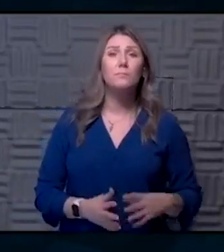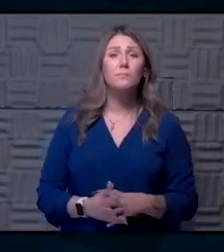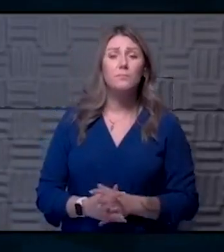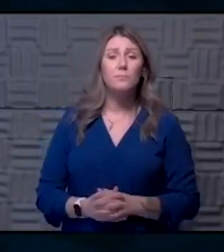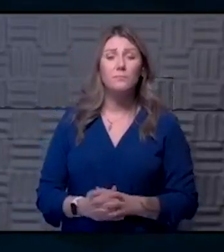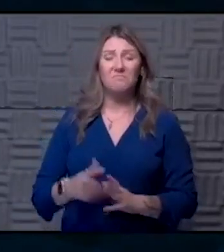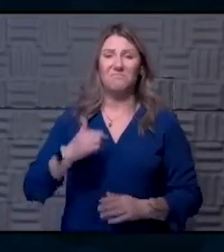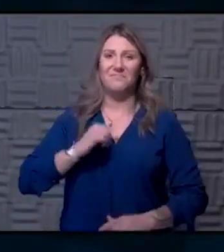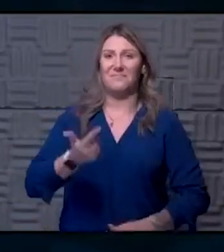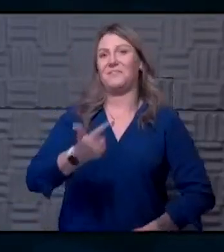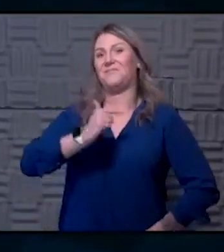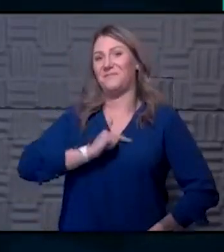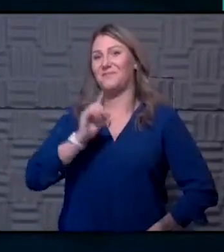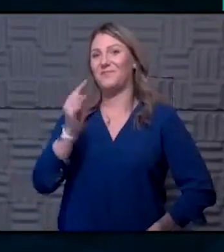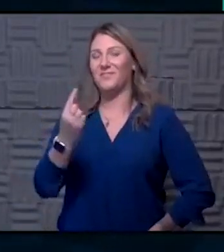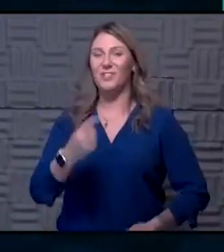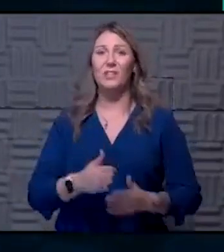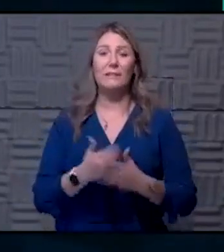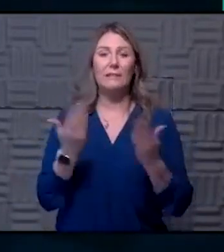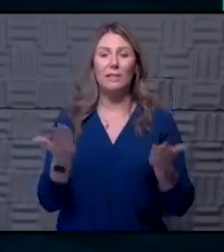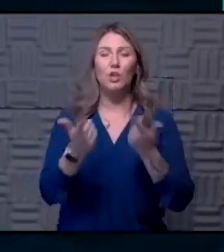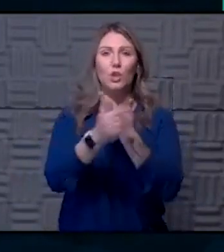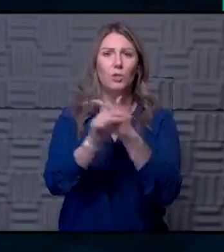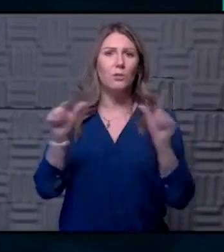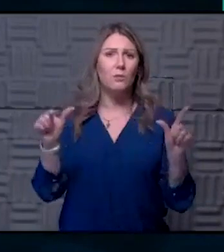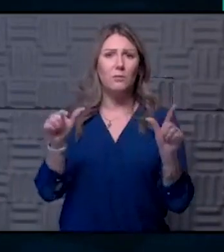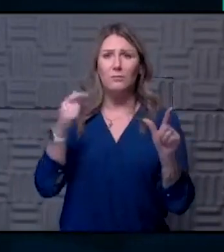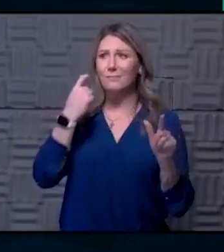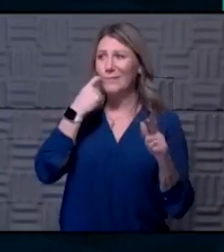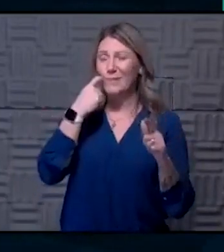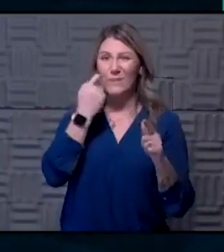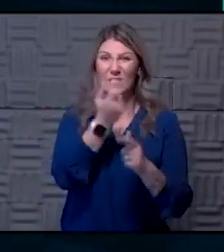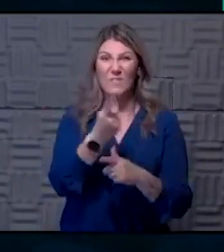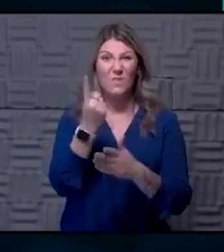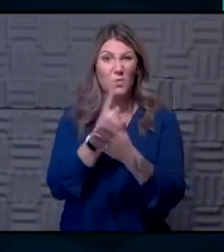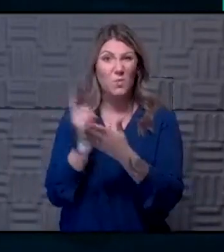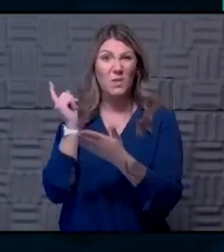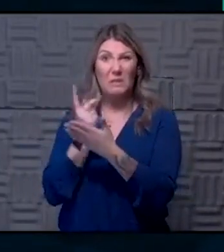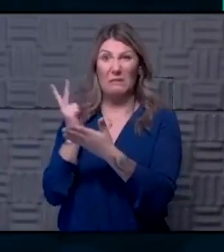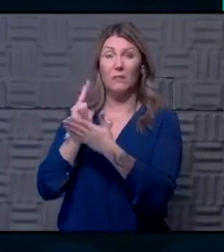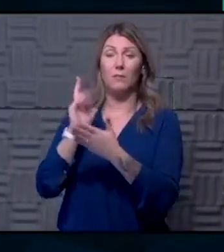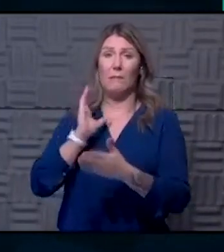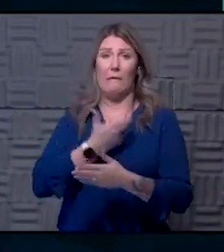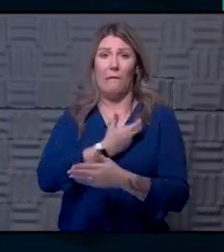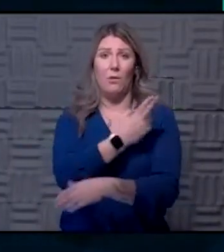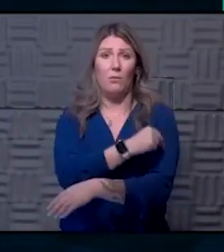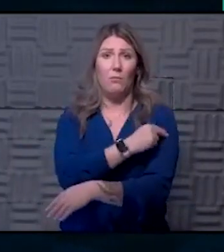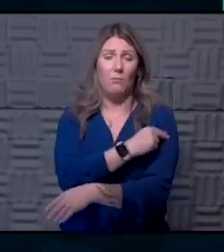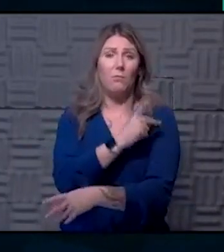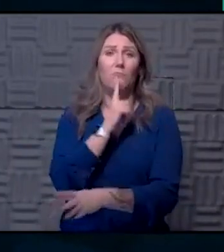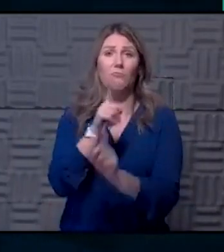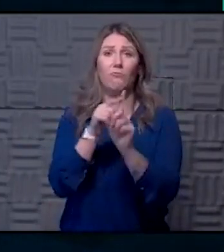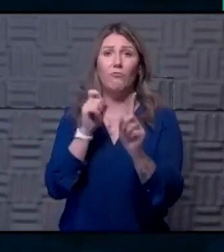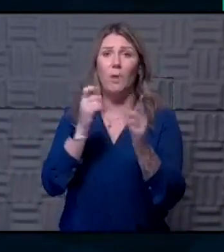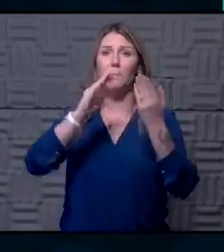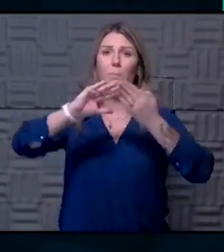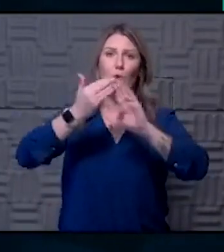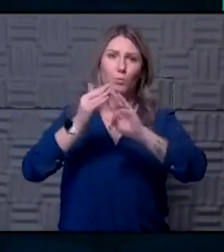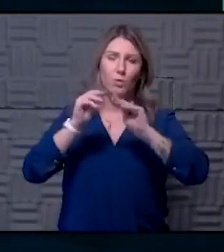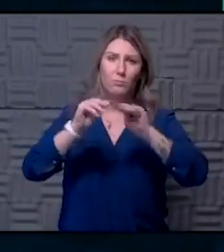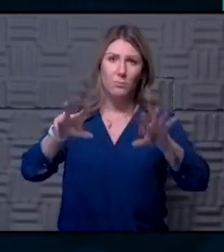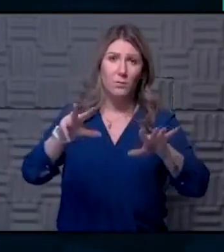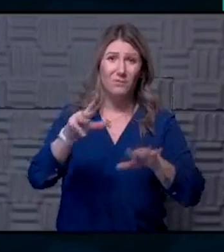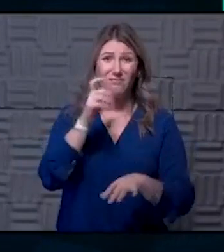I'll go first. Here at Liberty, for the past few weeks, all our hospitalizations have been from the community. We